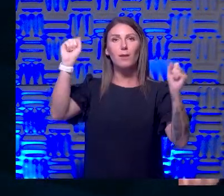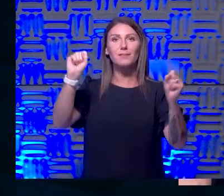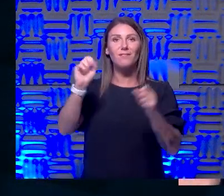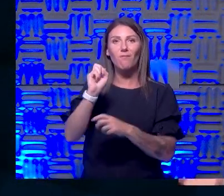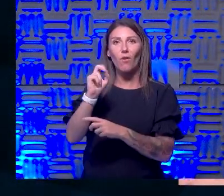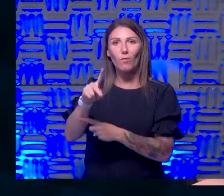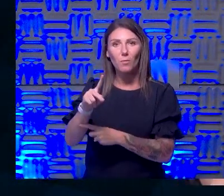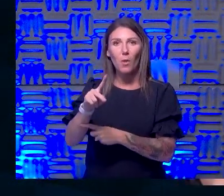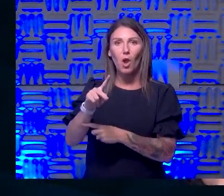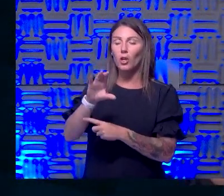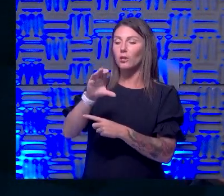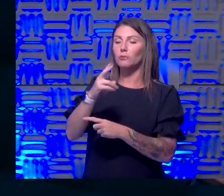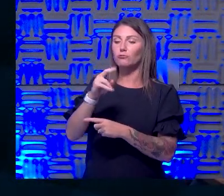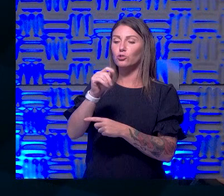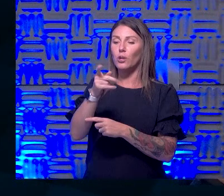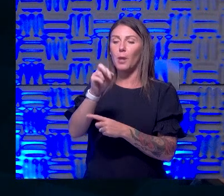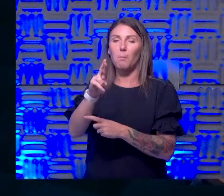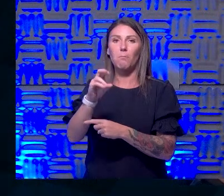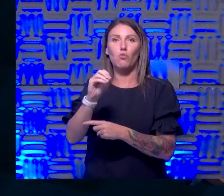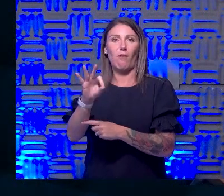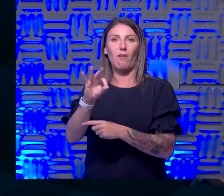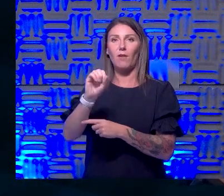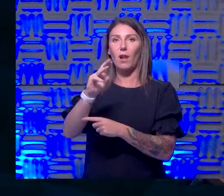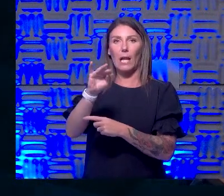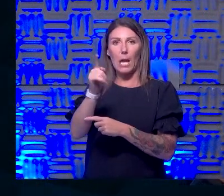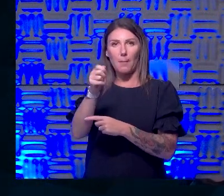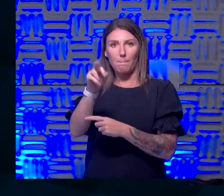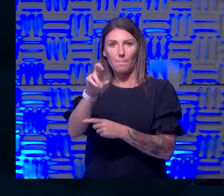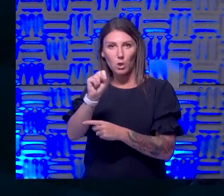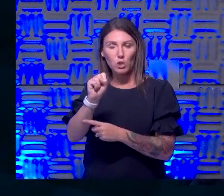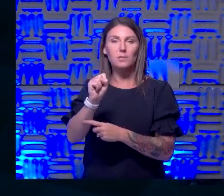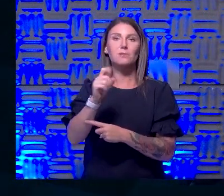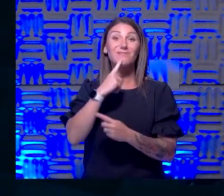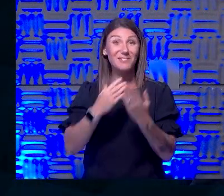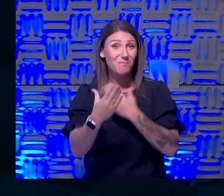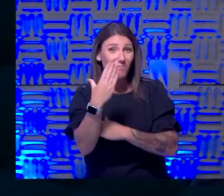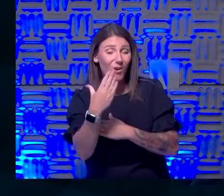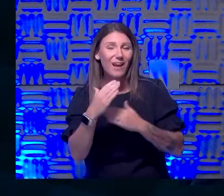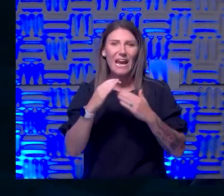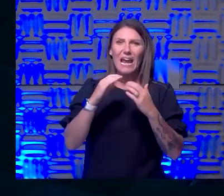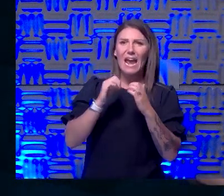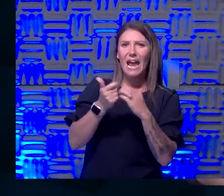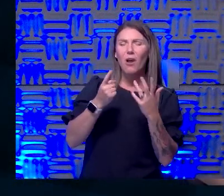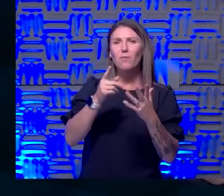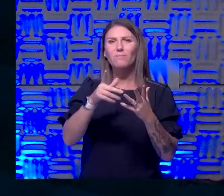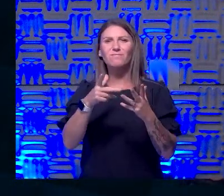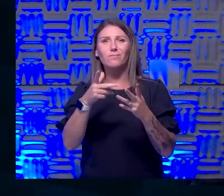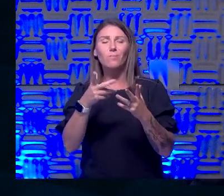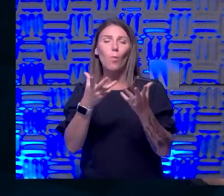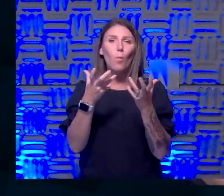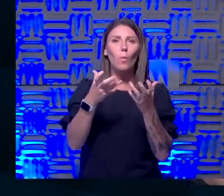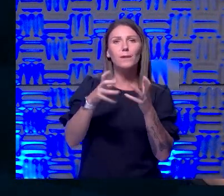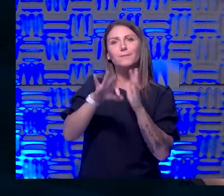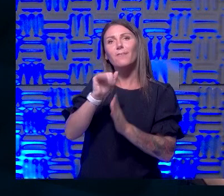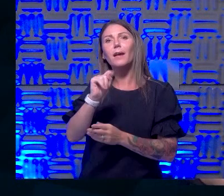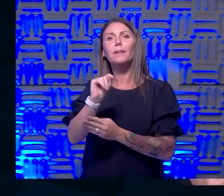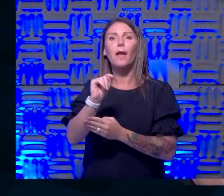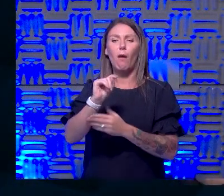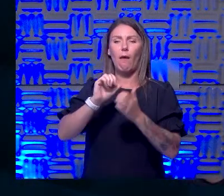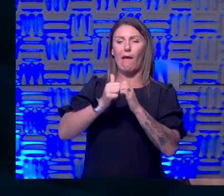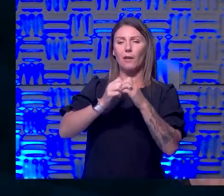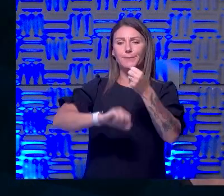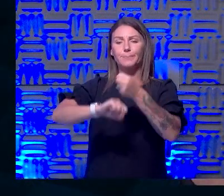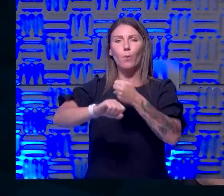doubt will affect businesses. Tracey, good morning to you. I just wanted to find out, first of all, how you are supporting local businesses.